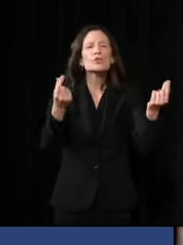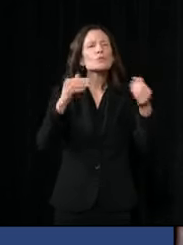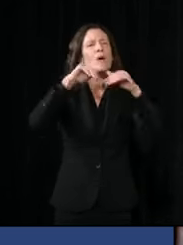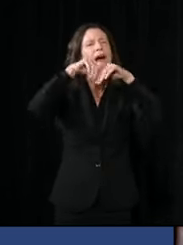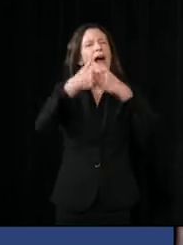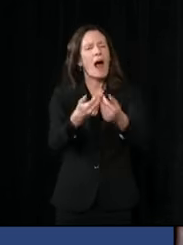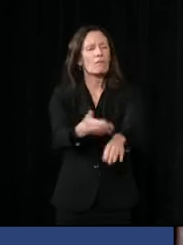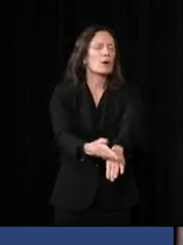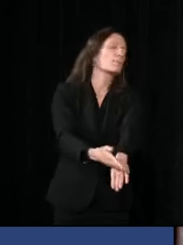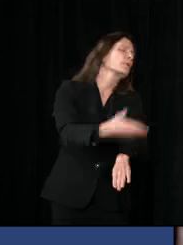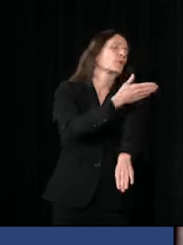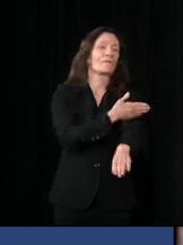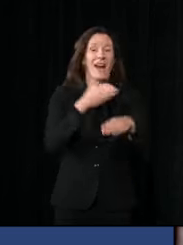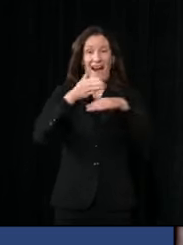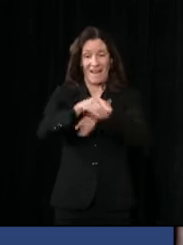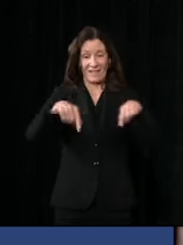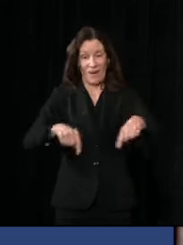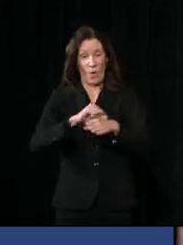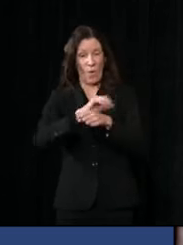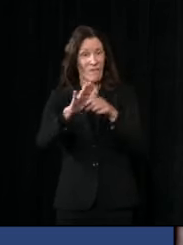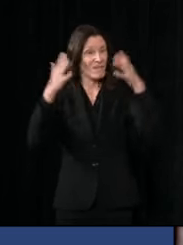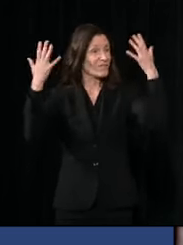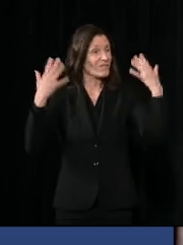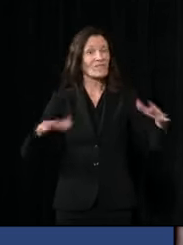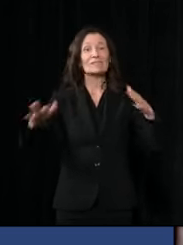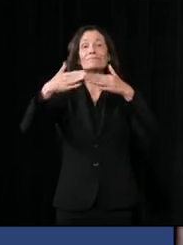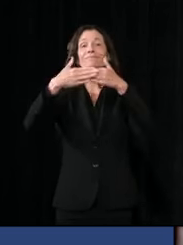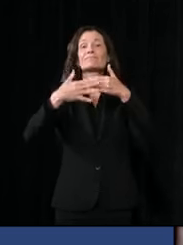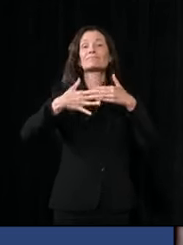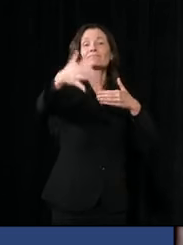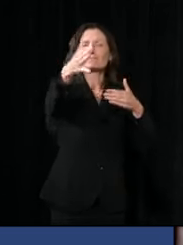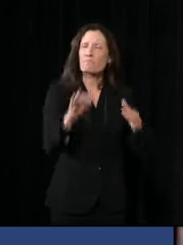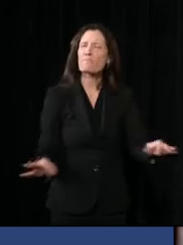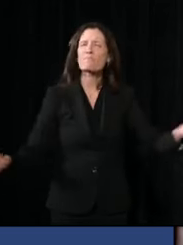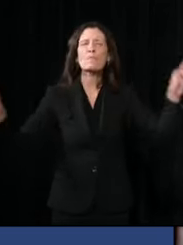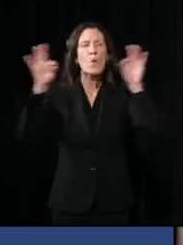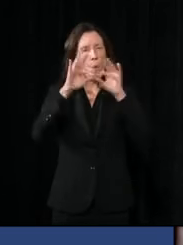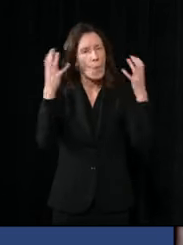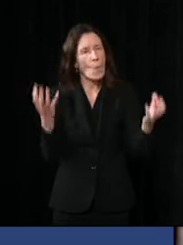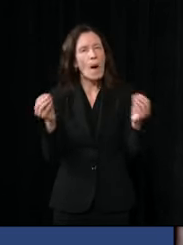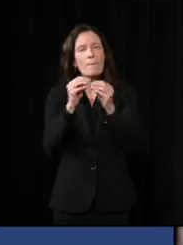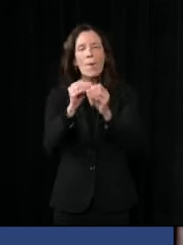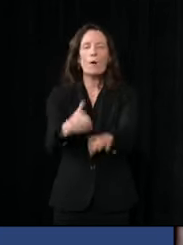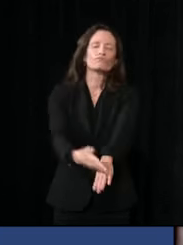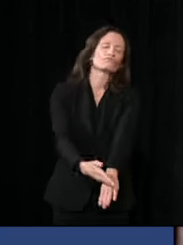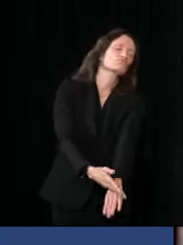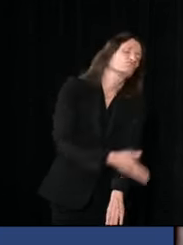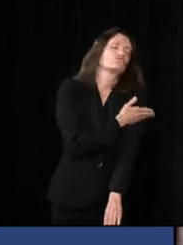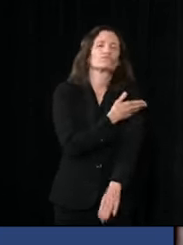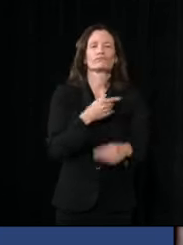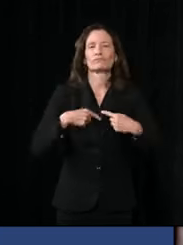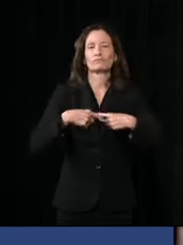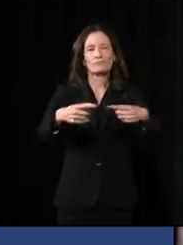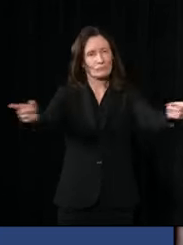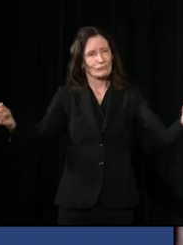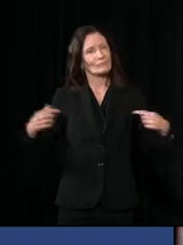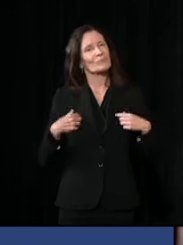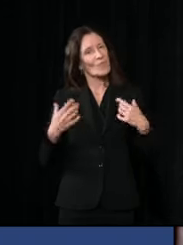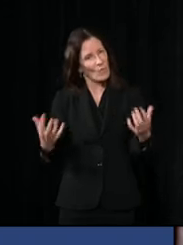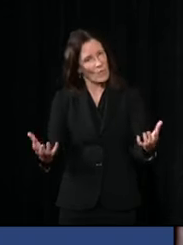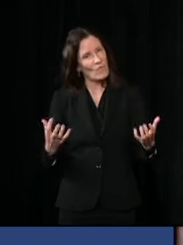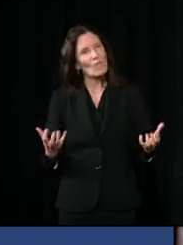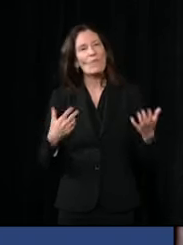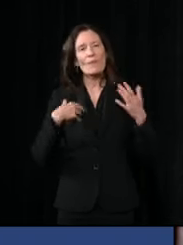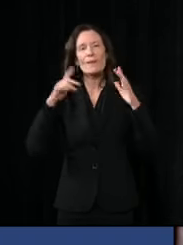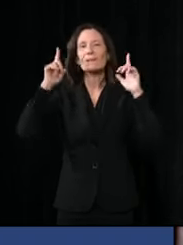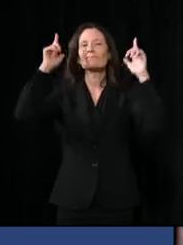alleviate this crisis if we choose to do so. The standards and actions I've outlined can help people safeguard our health care